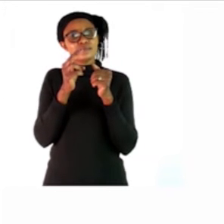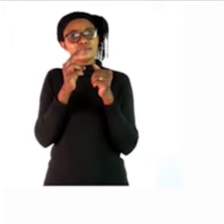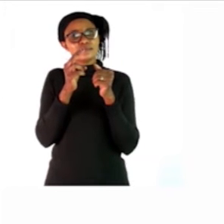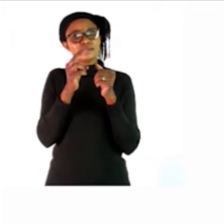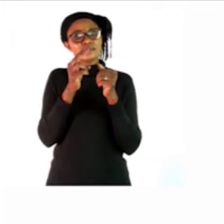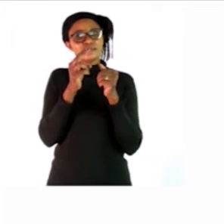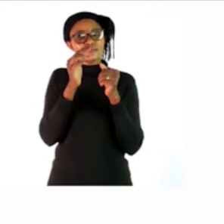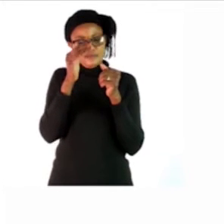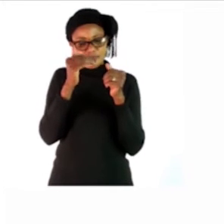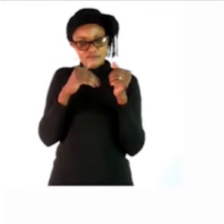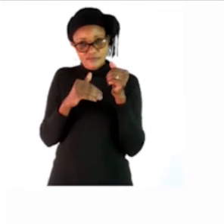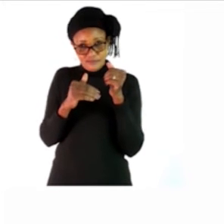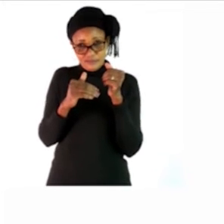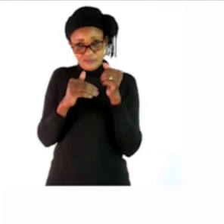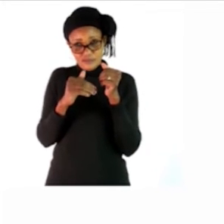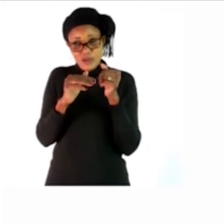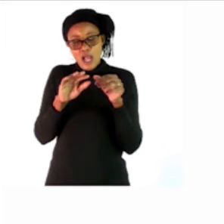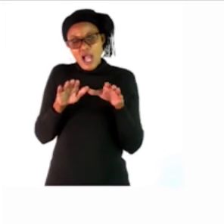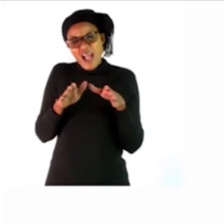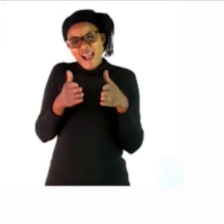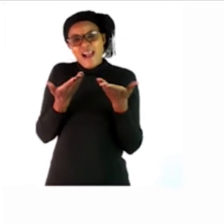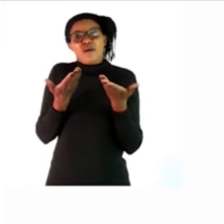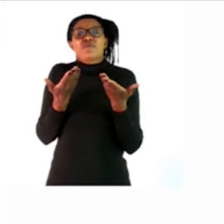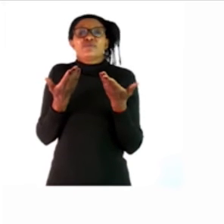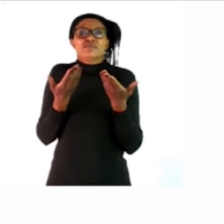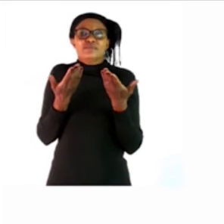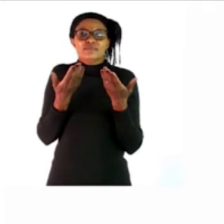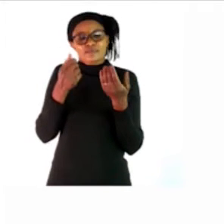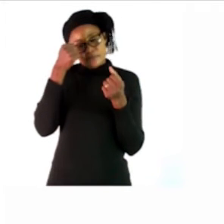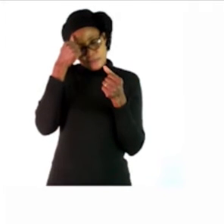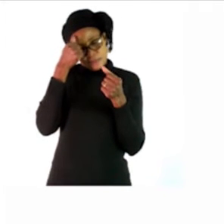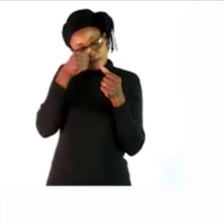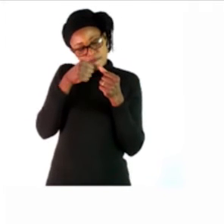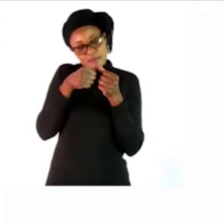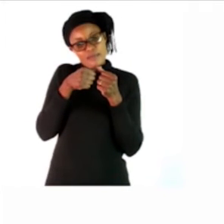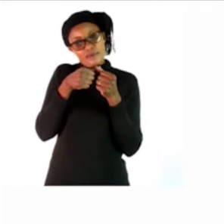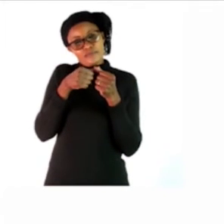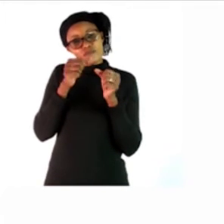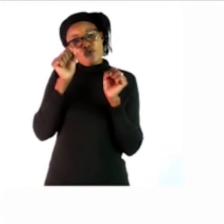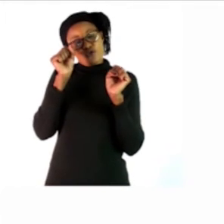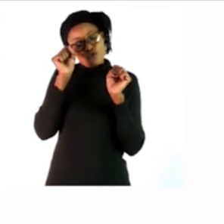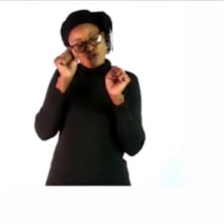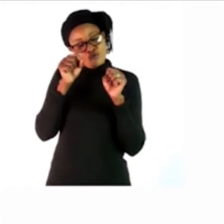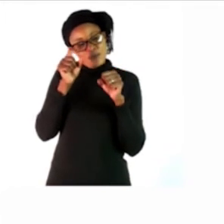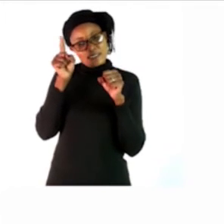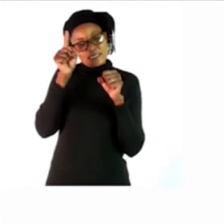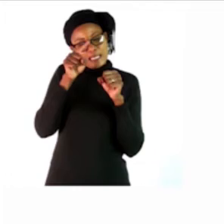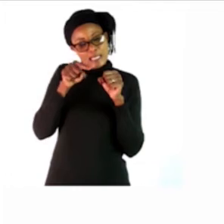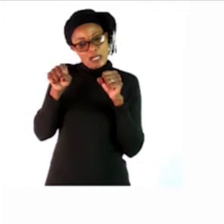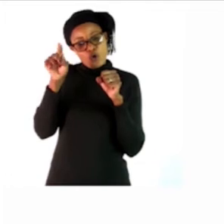Under with is how. Remember what I said? You must only circle